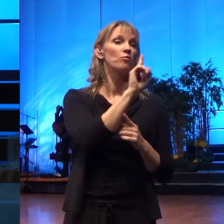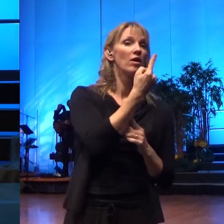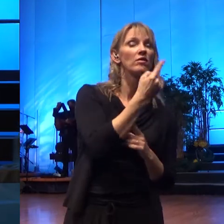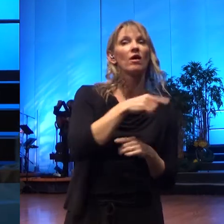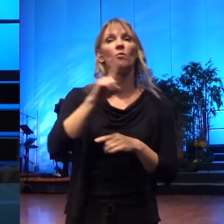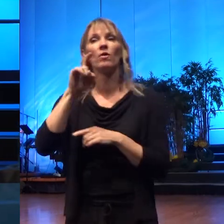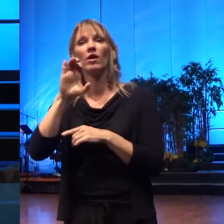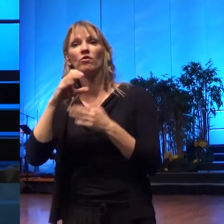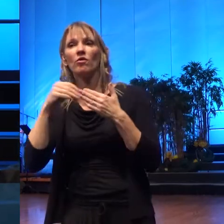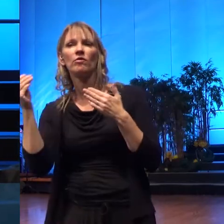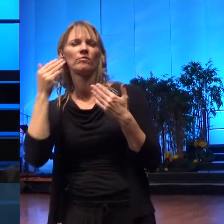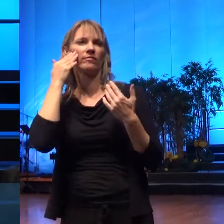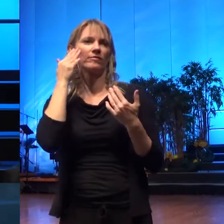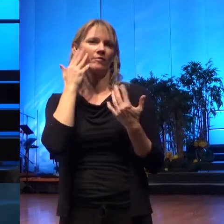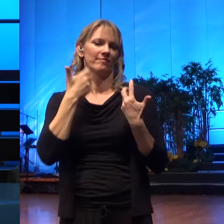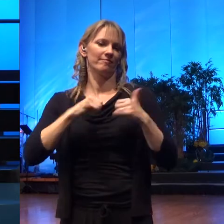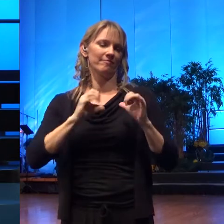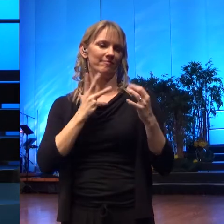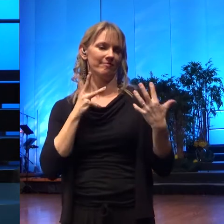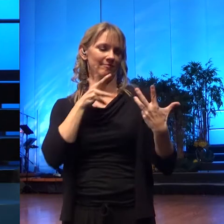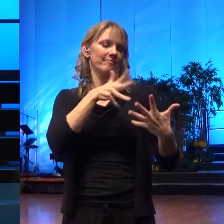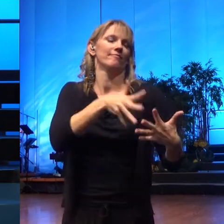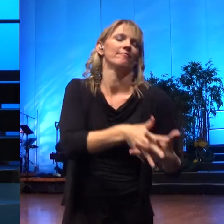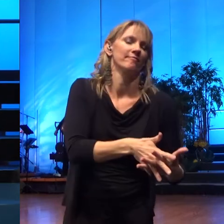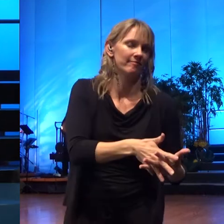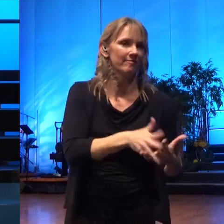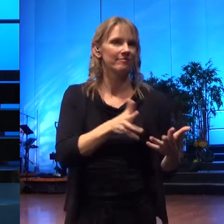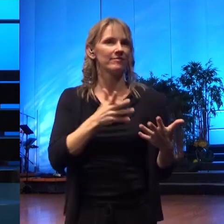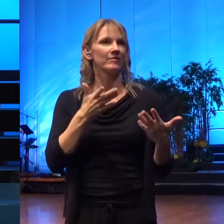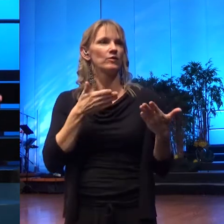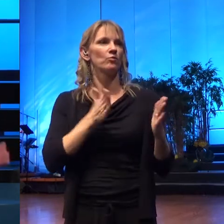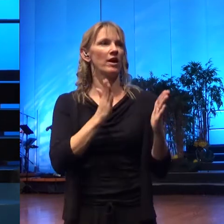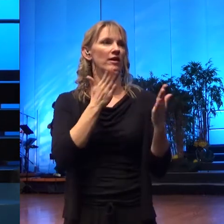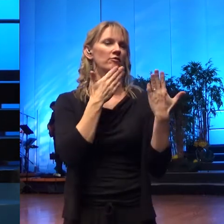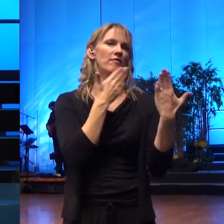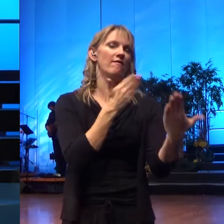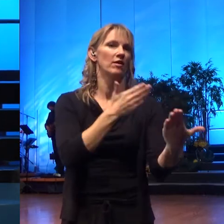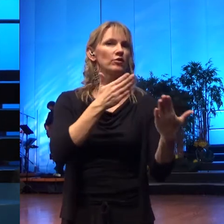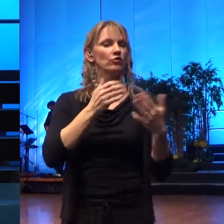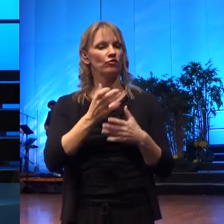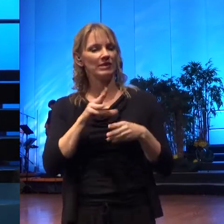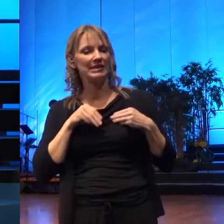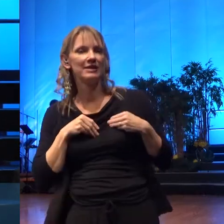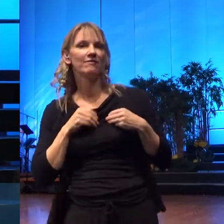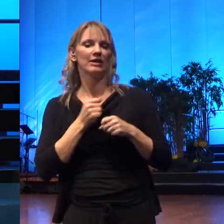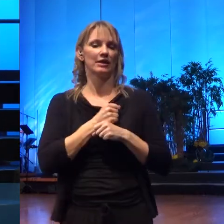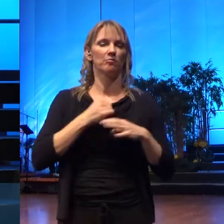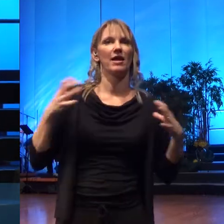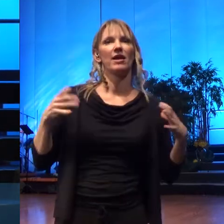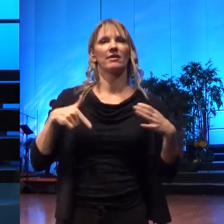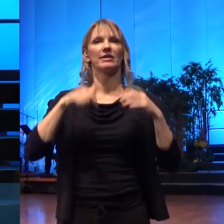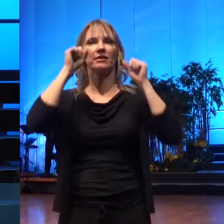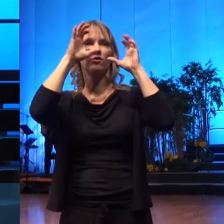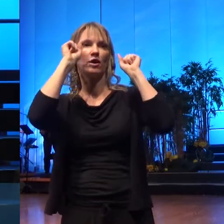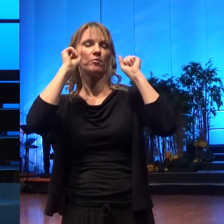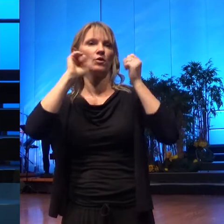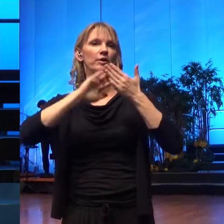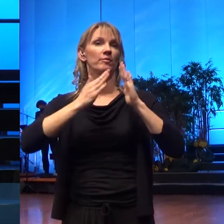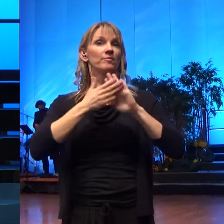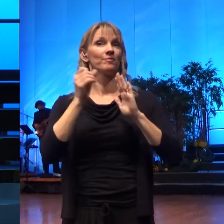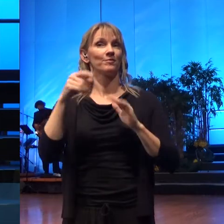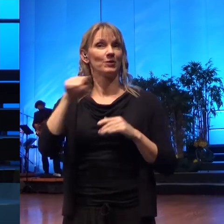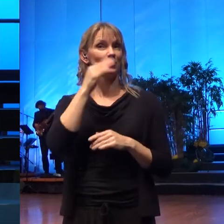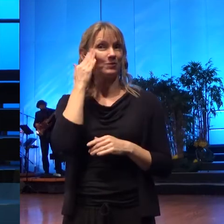$100, whatever it is, know that it's just infused in a way that we are so grateful to receive and expand this incredible community in. So you